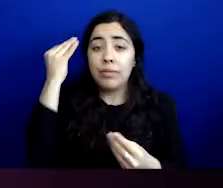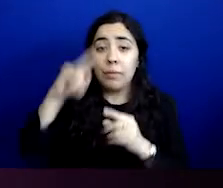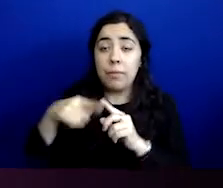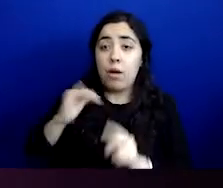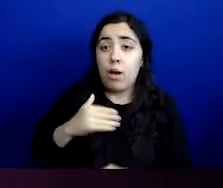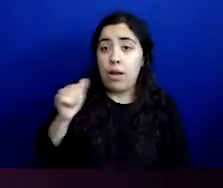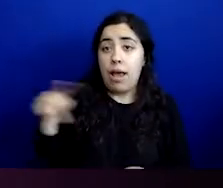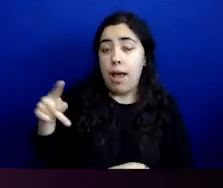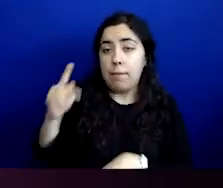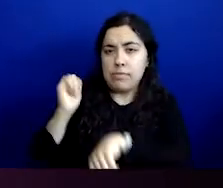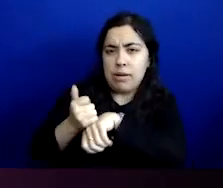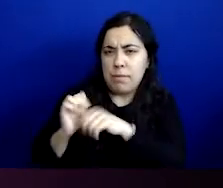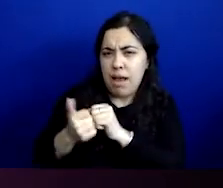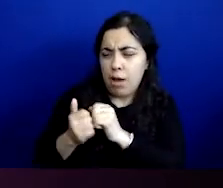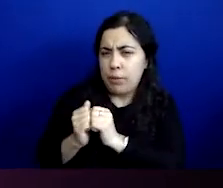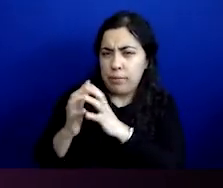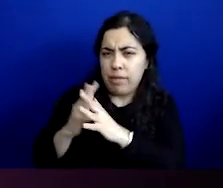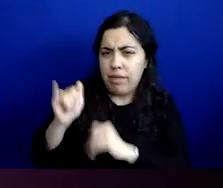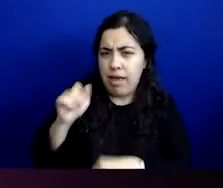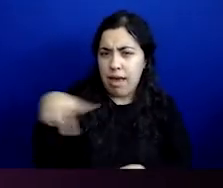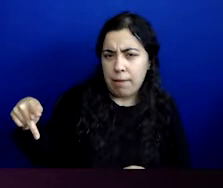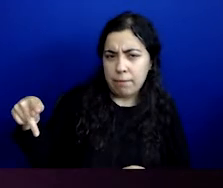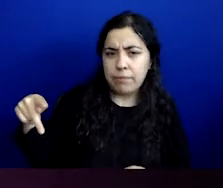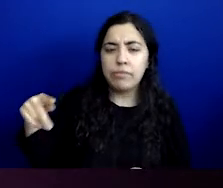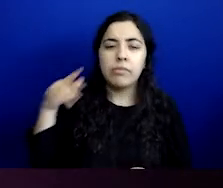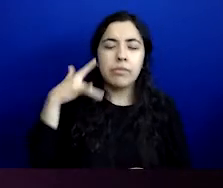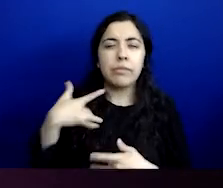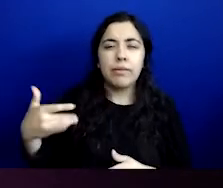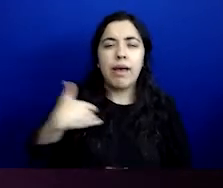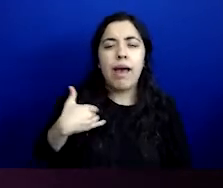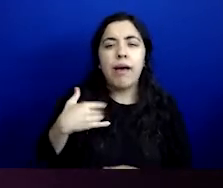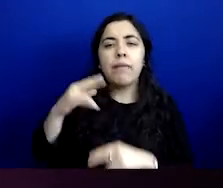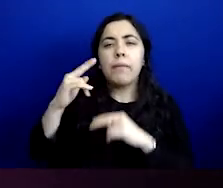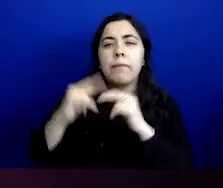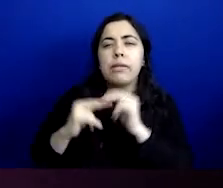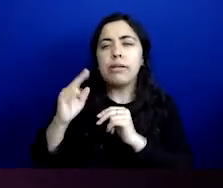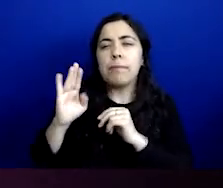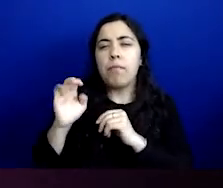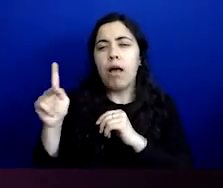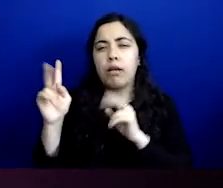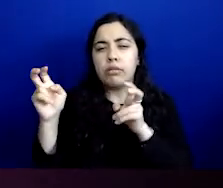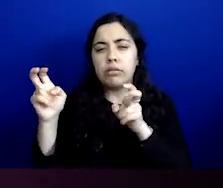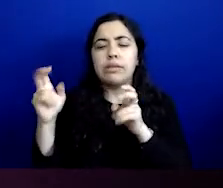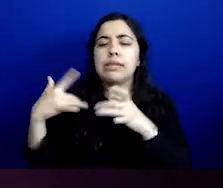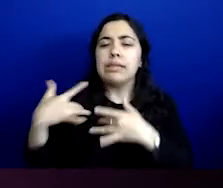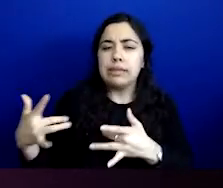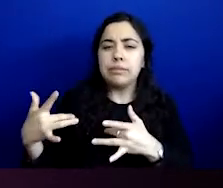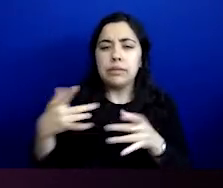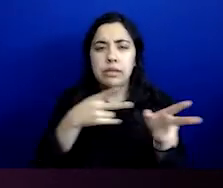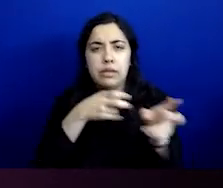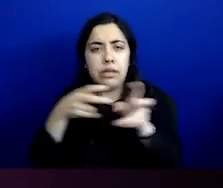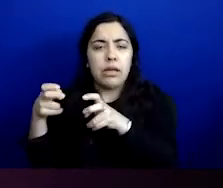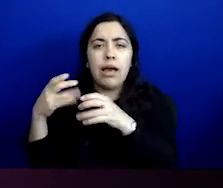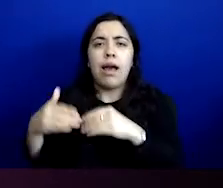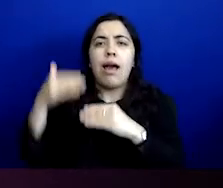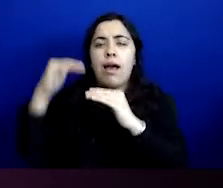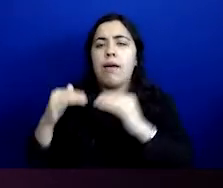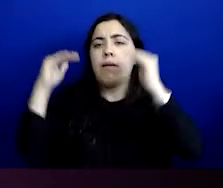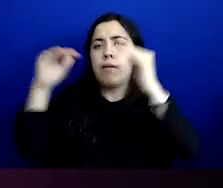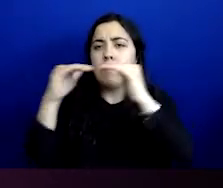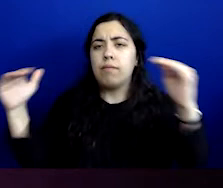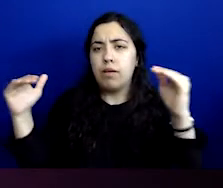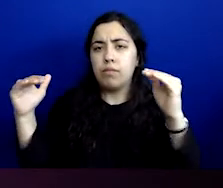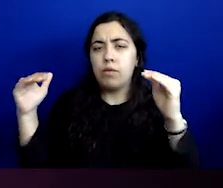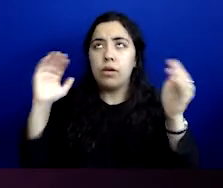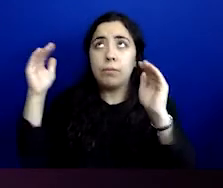build applications, we typically have these building blocks that we use, and building blocks that we typically reach for are abstractions that are higher level than maybe